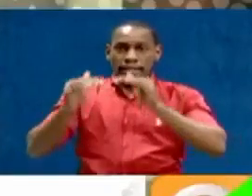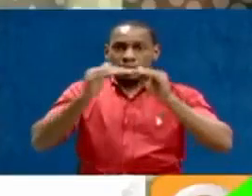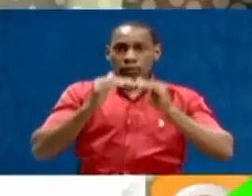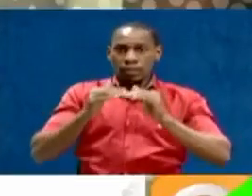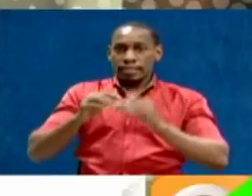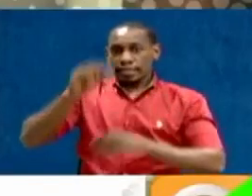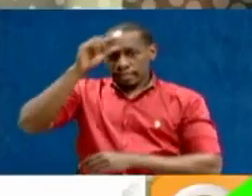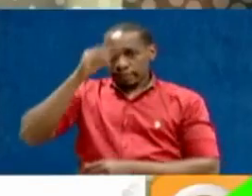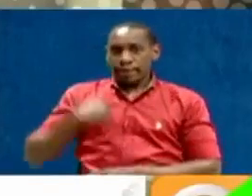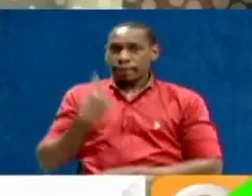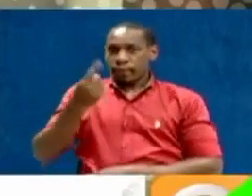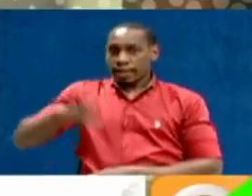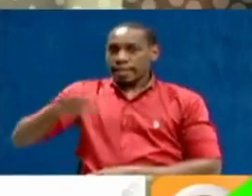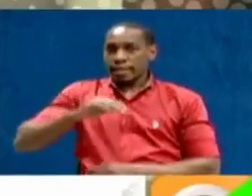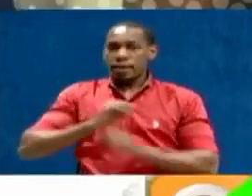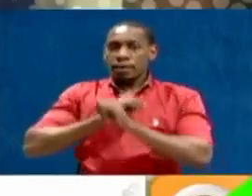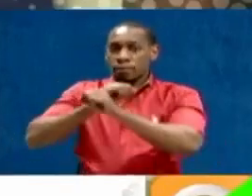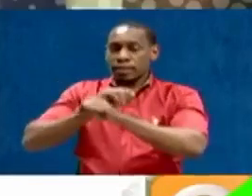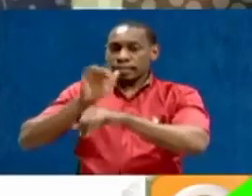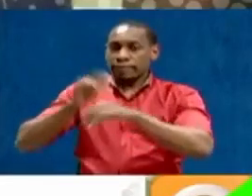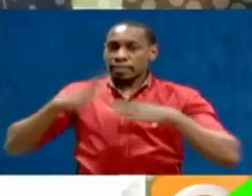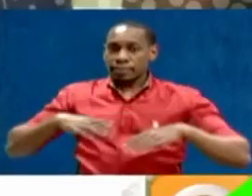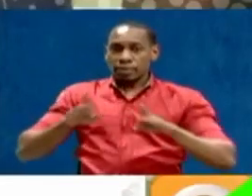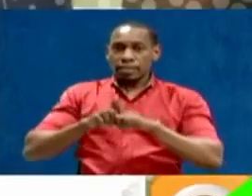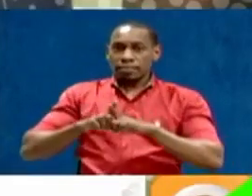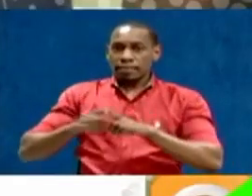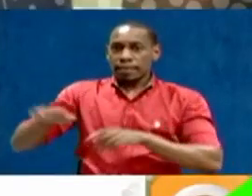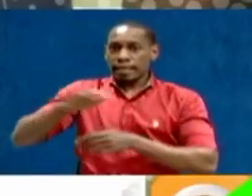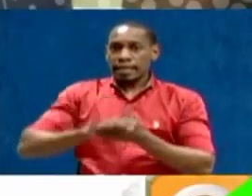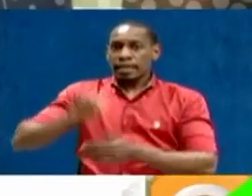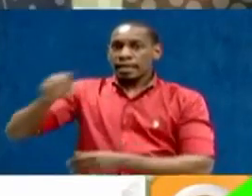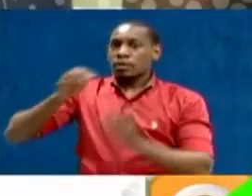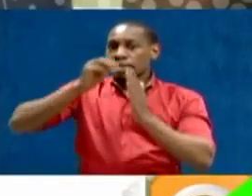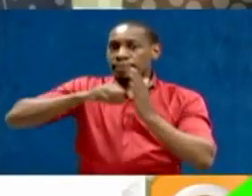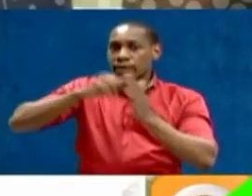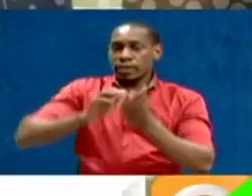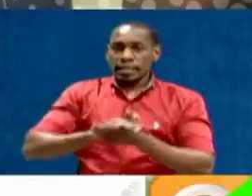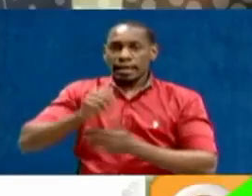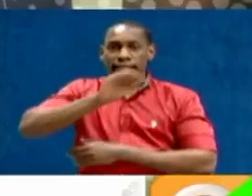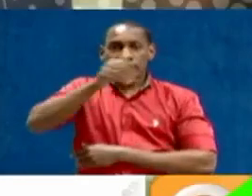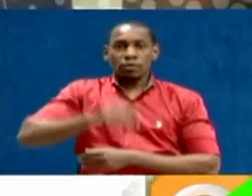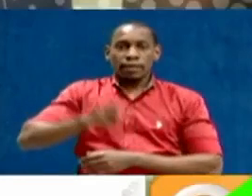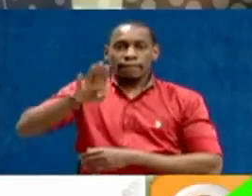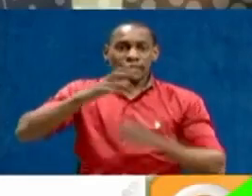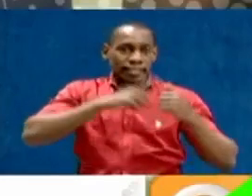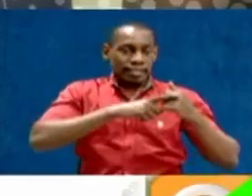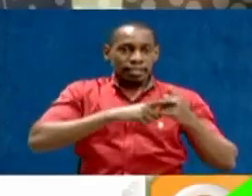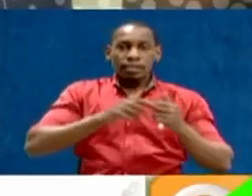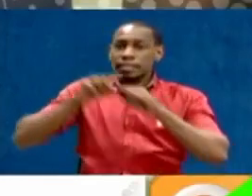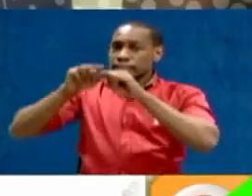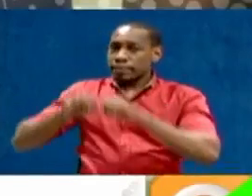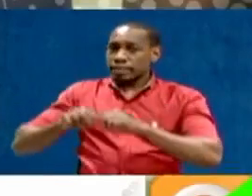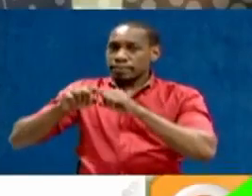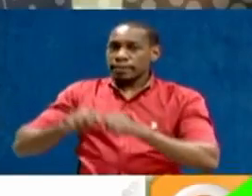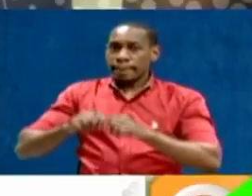Now, serikali ina makao moja tu ya kuwalinda waathiriwa hawa. Makao hayo yako katika kaunti ya Makueni, kaunti zingine 46